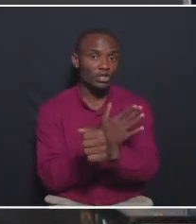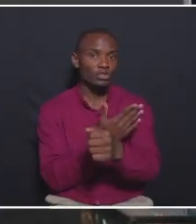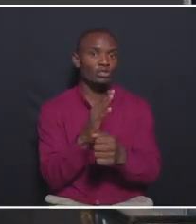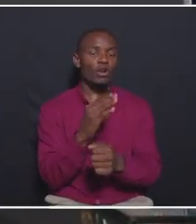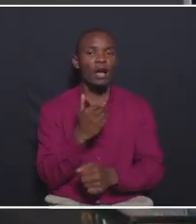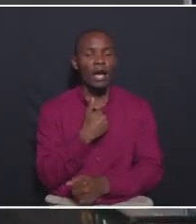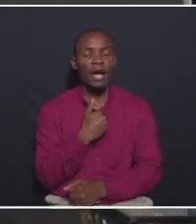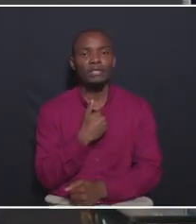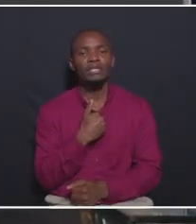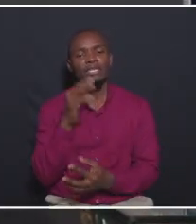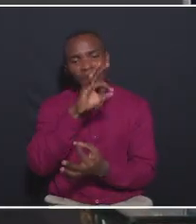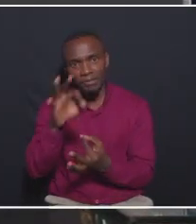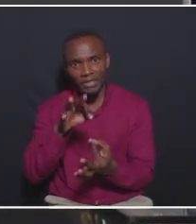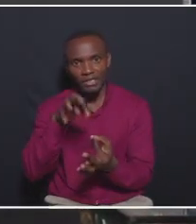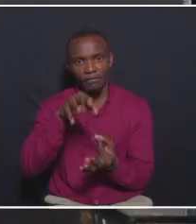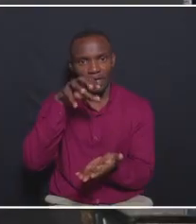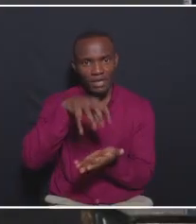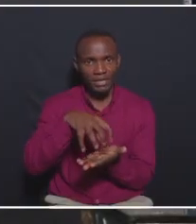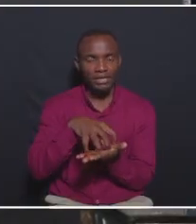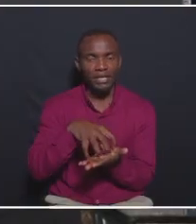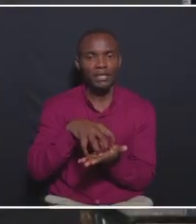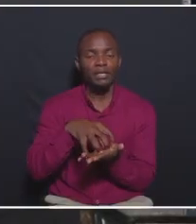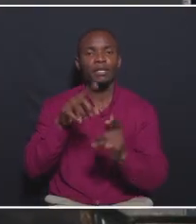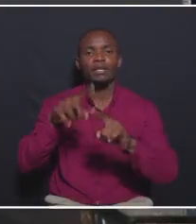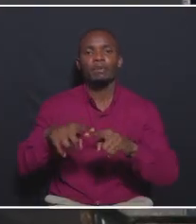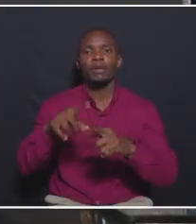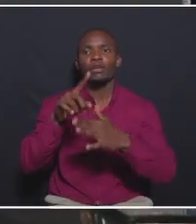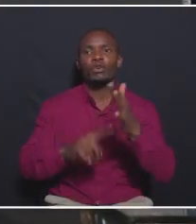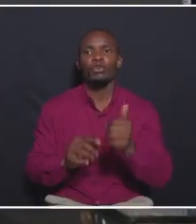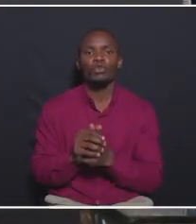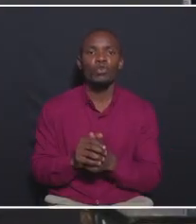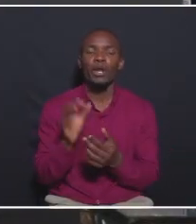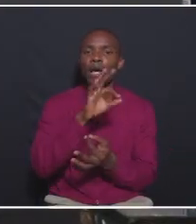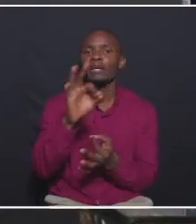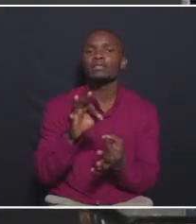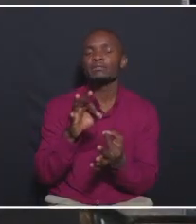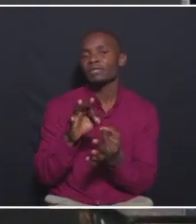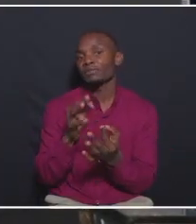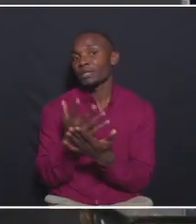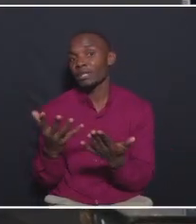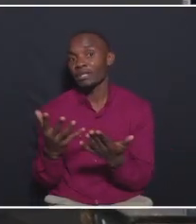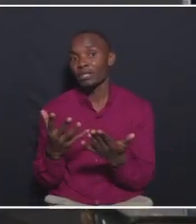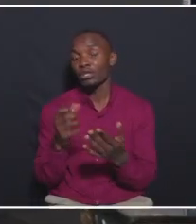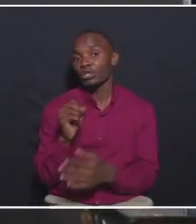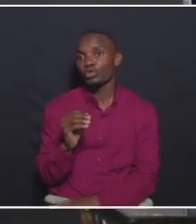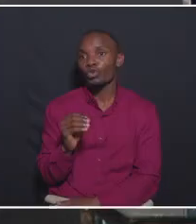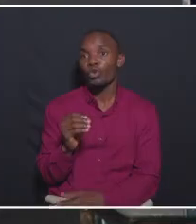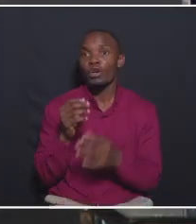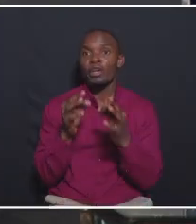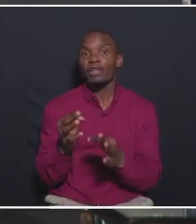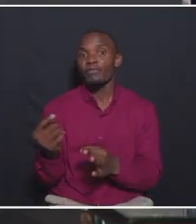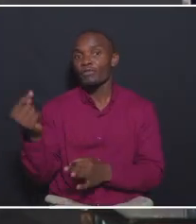features in a specific scene based on a certain theme, So when you come and lay it, you're not